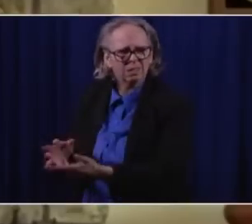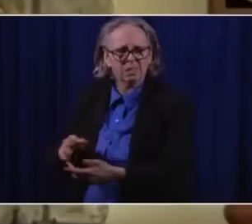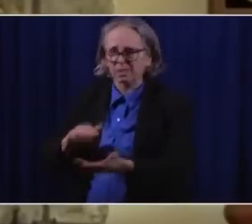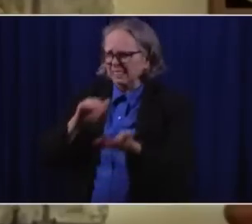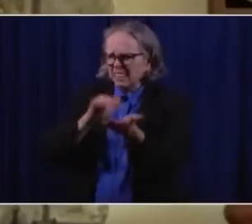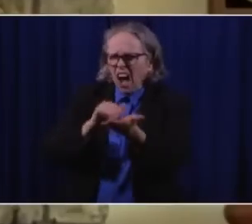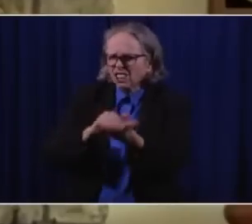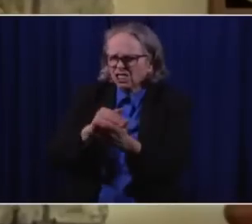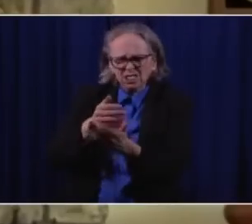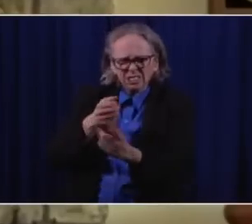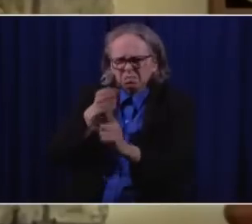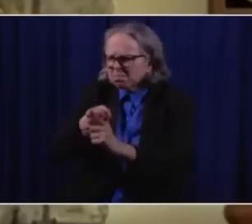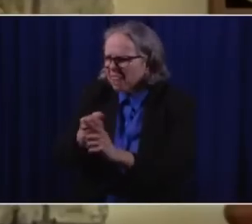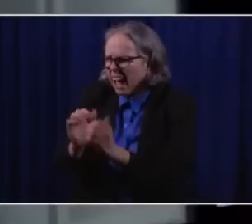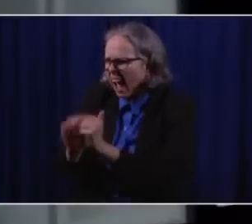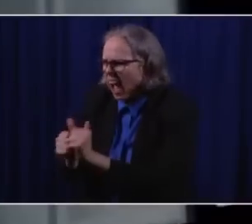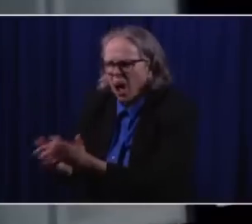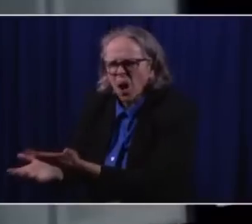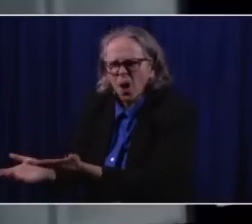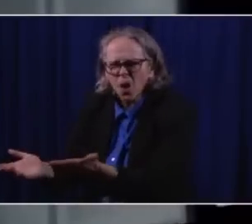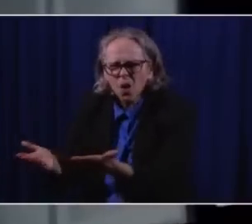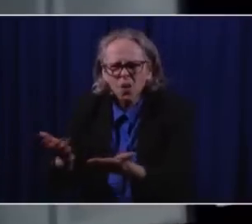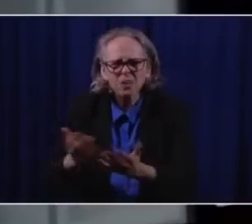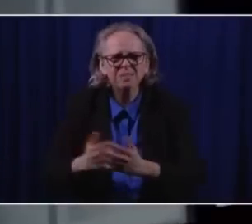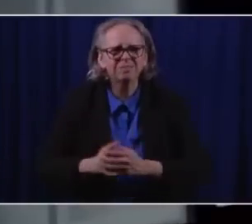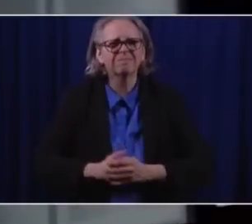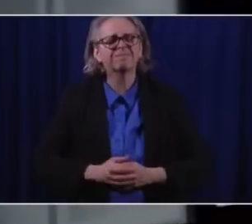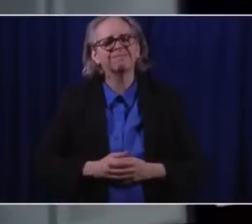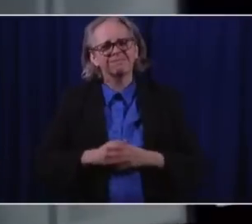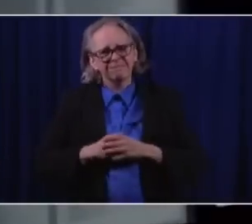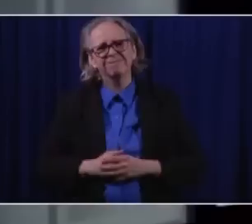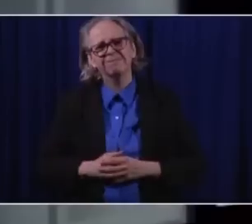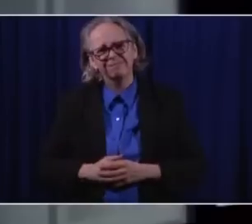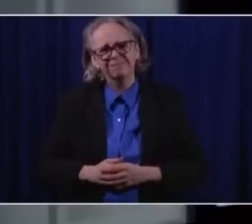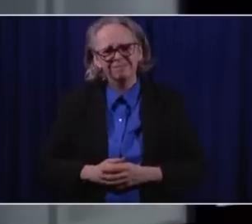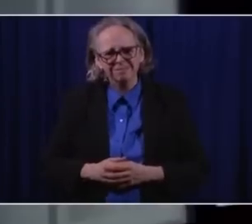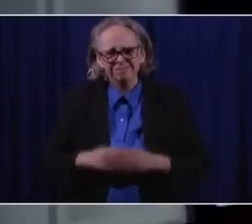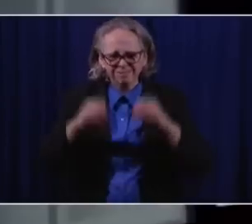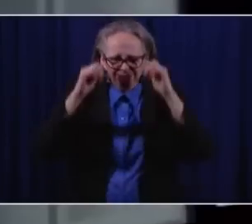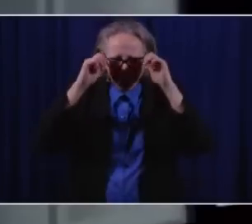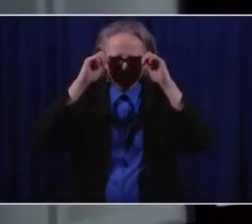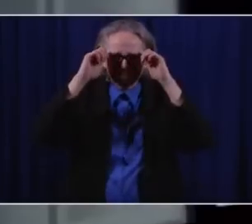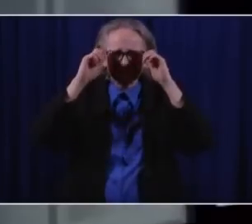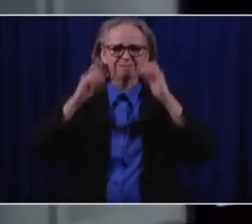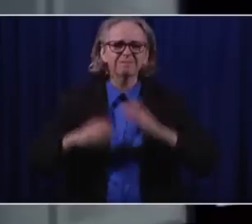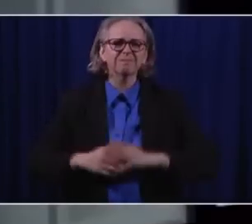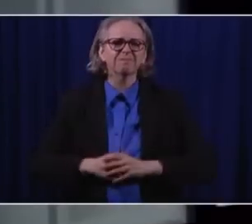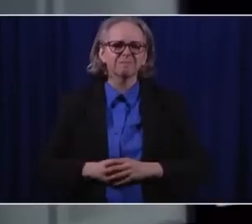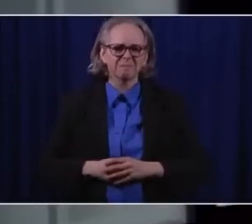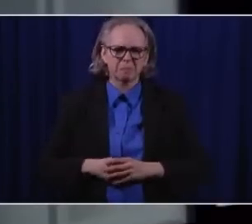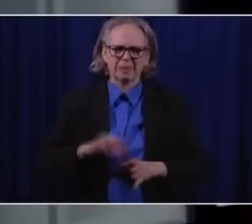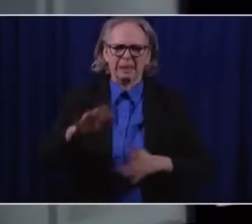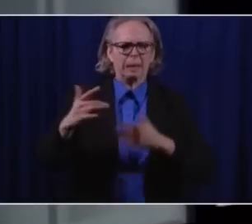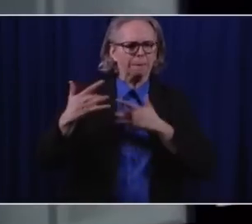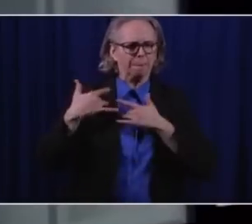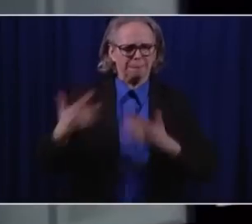line. Yeah. Well, I've said it before that we've likened this to